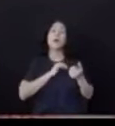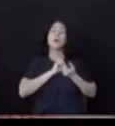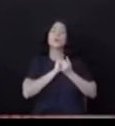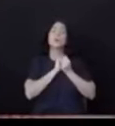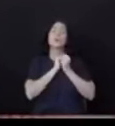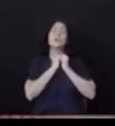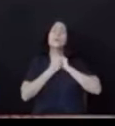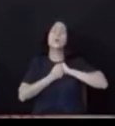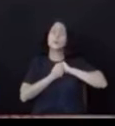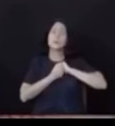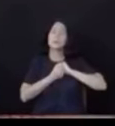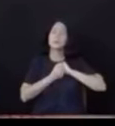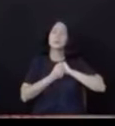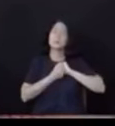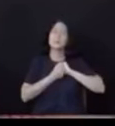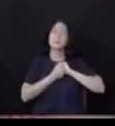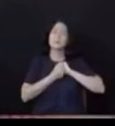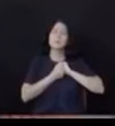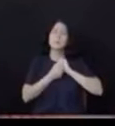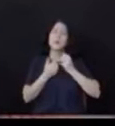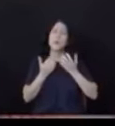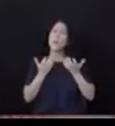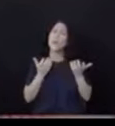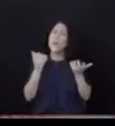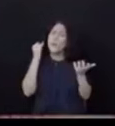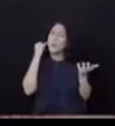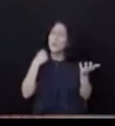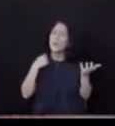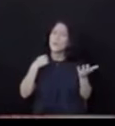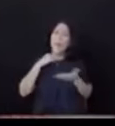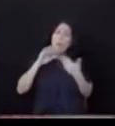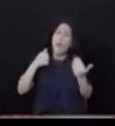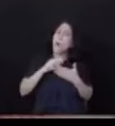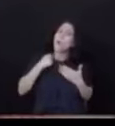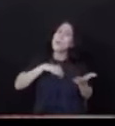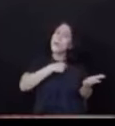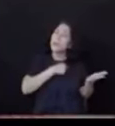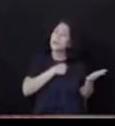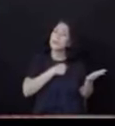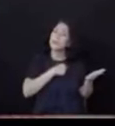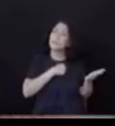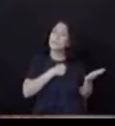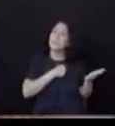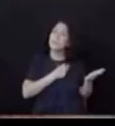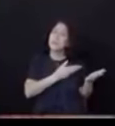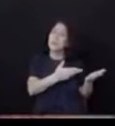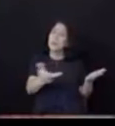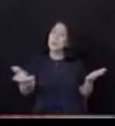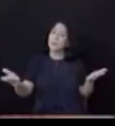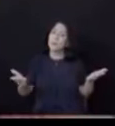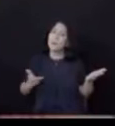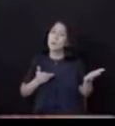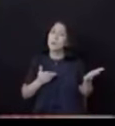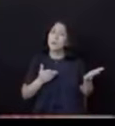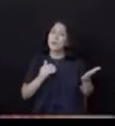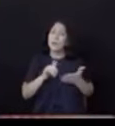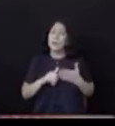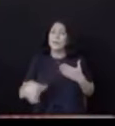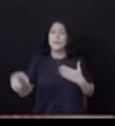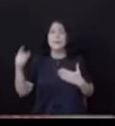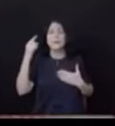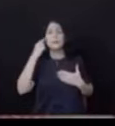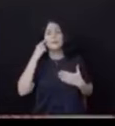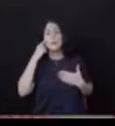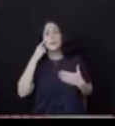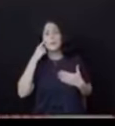what if every one of us who witnessed or learns